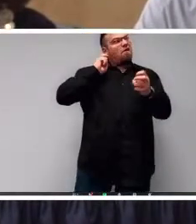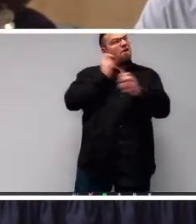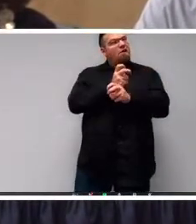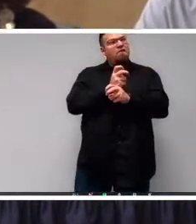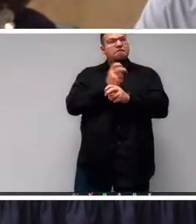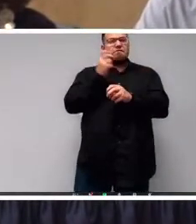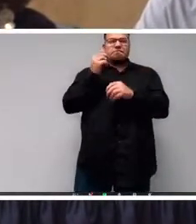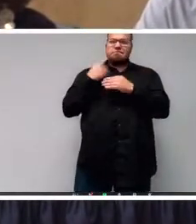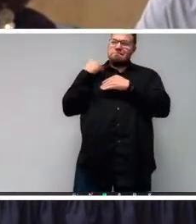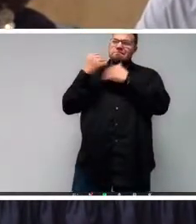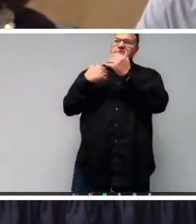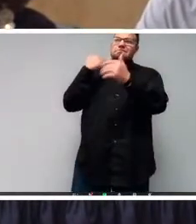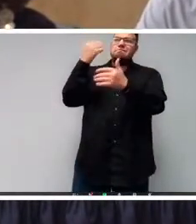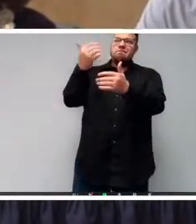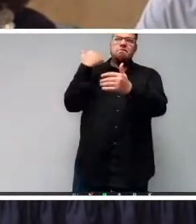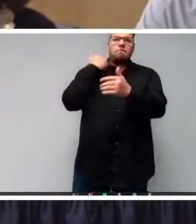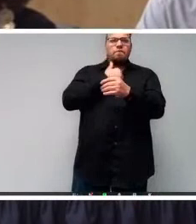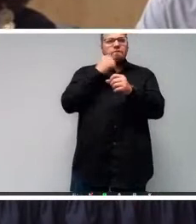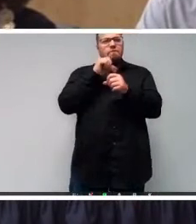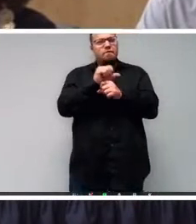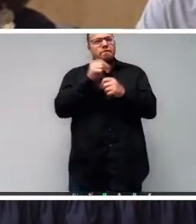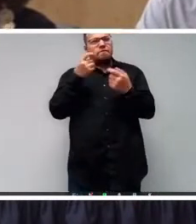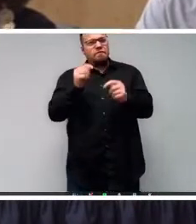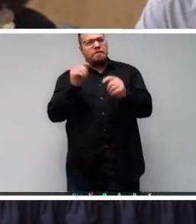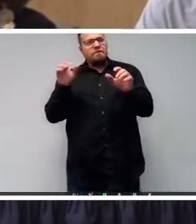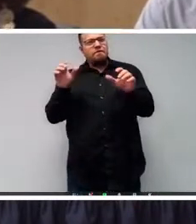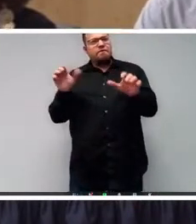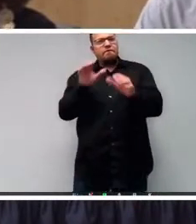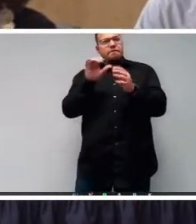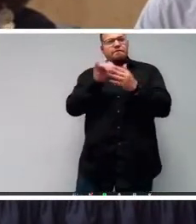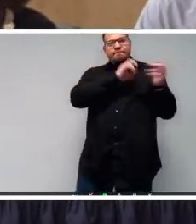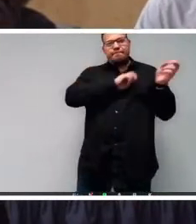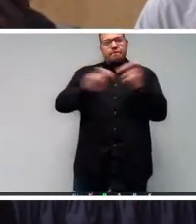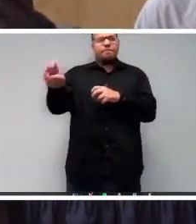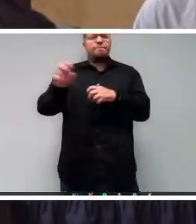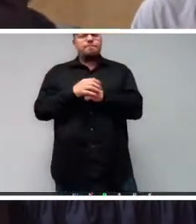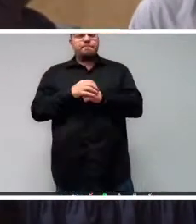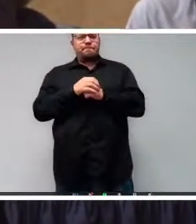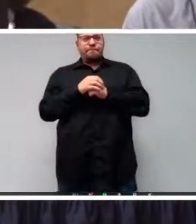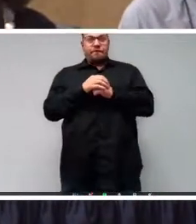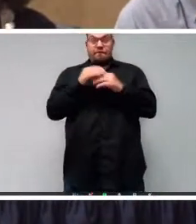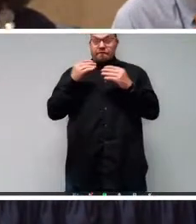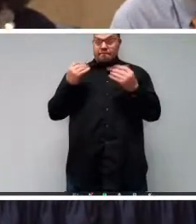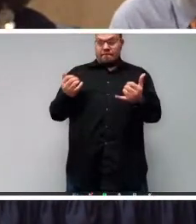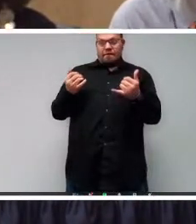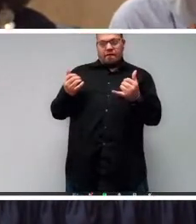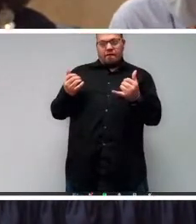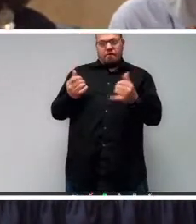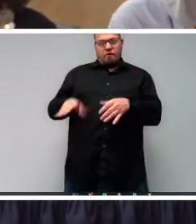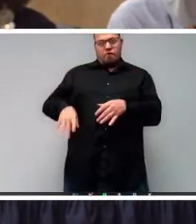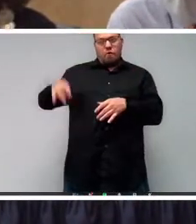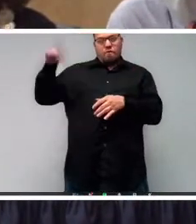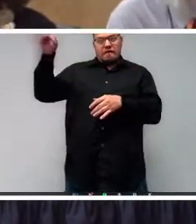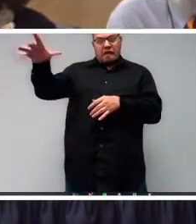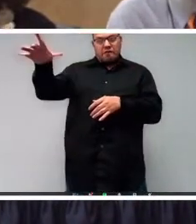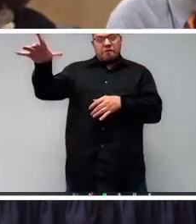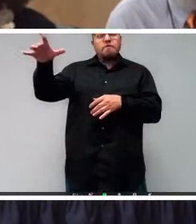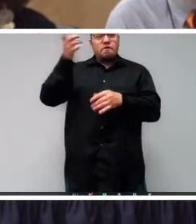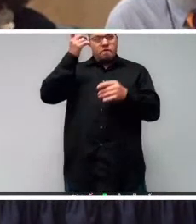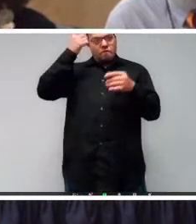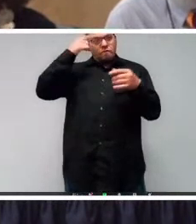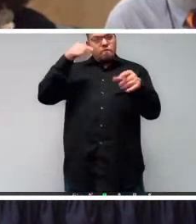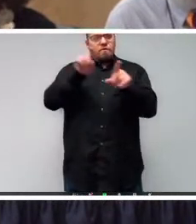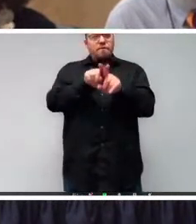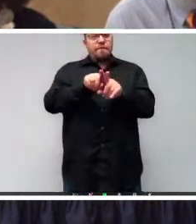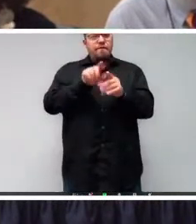years as we worked through this entire process, as you might imagine, which fast forward to the donation agreements that are actually going